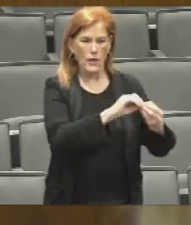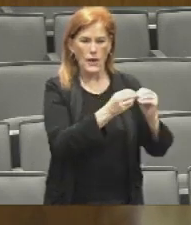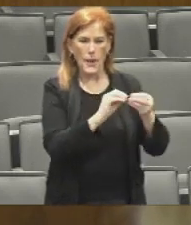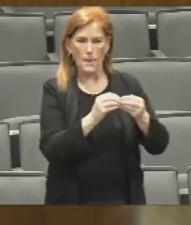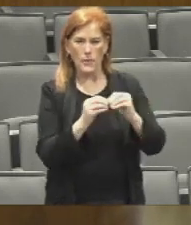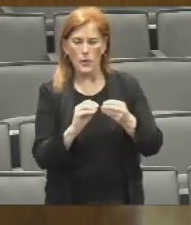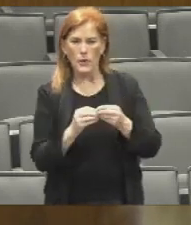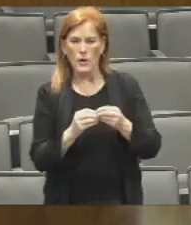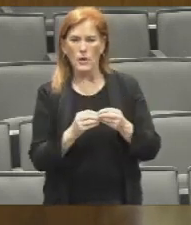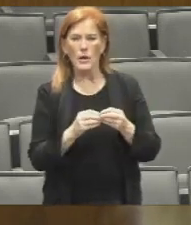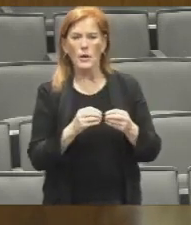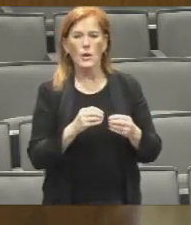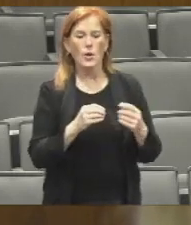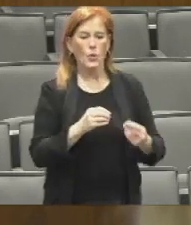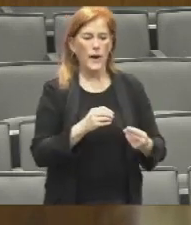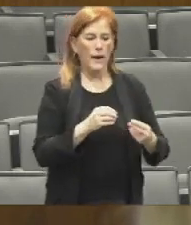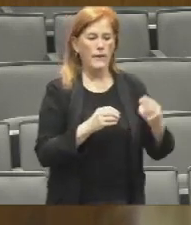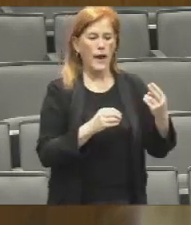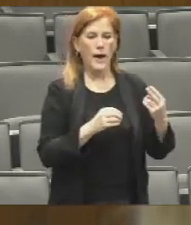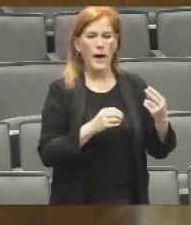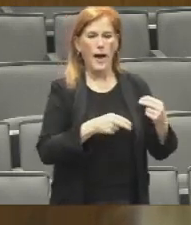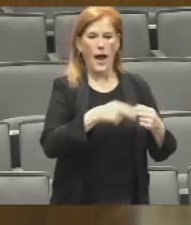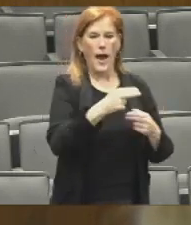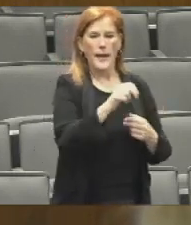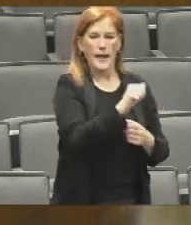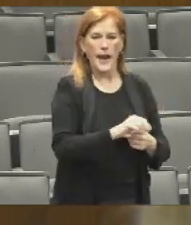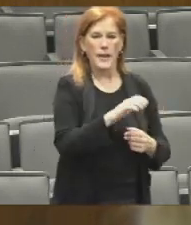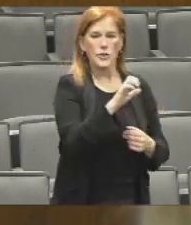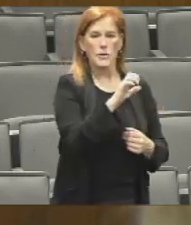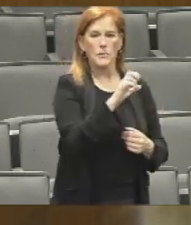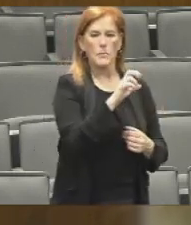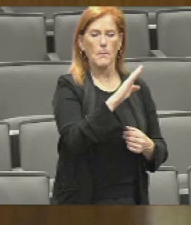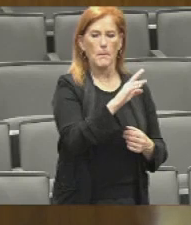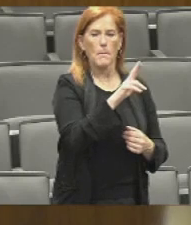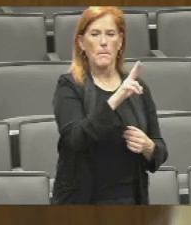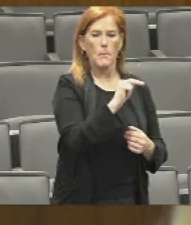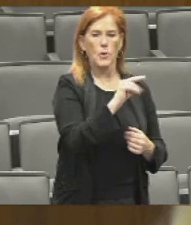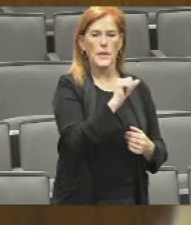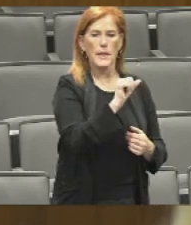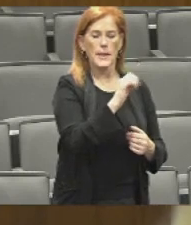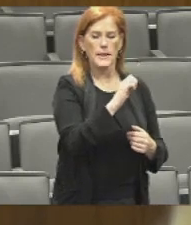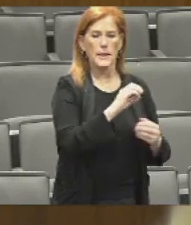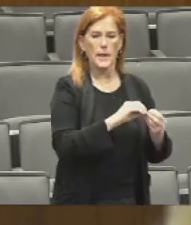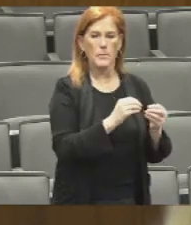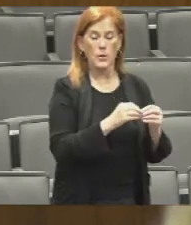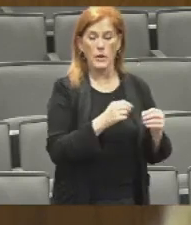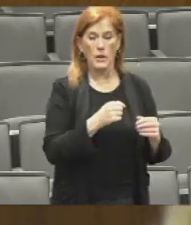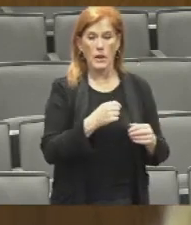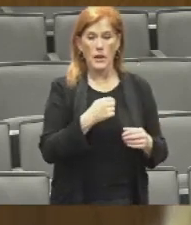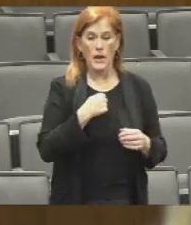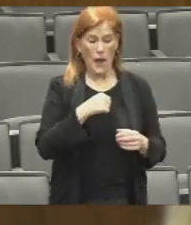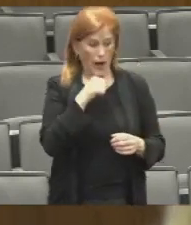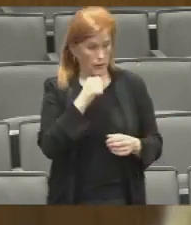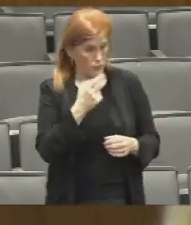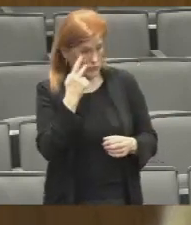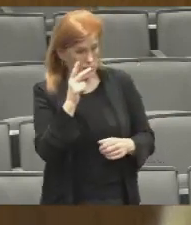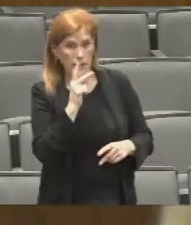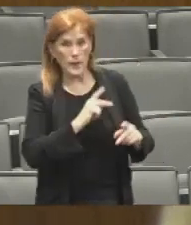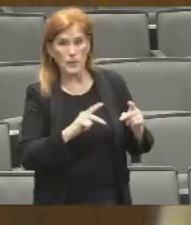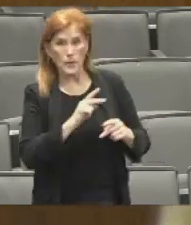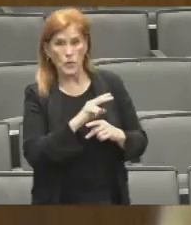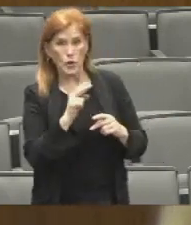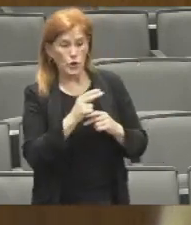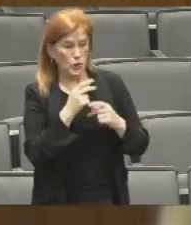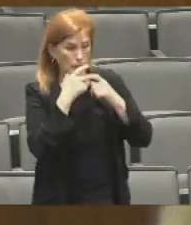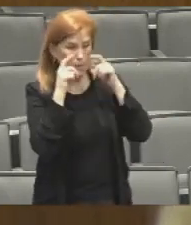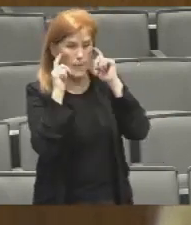you got the high Asian Burmese population that's there, and I have to think that there's, I'm not seeing people wearing masks like they should,